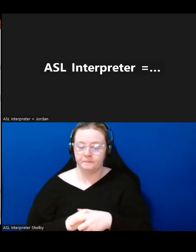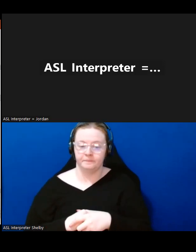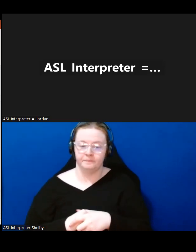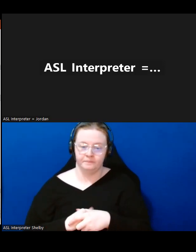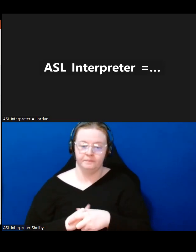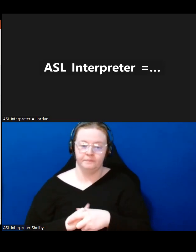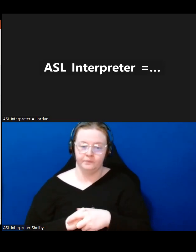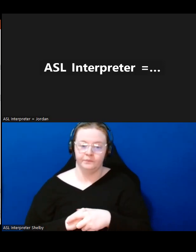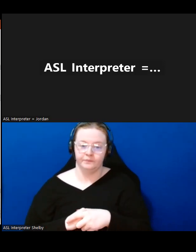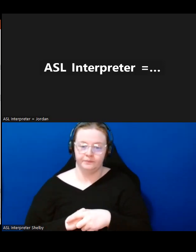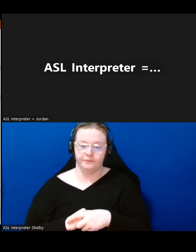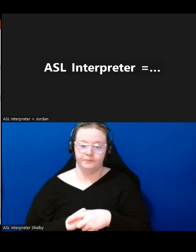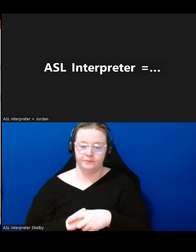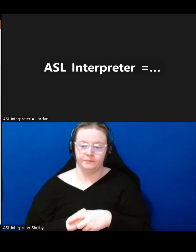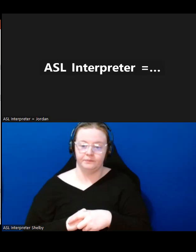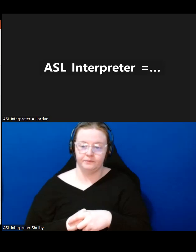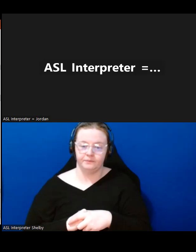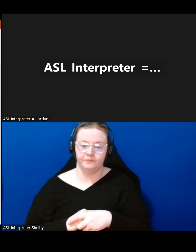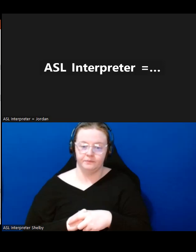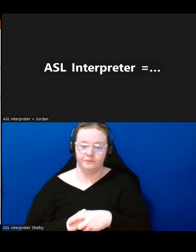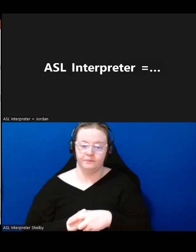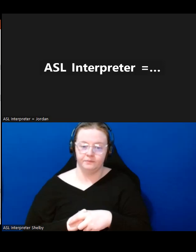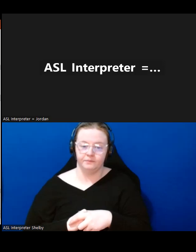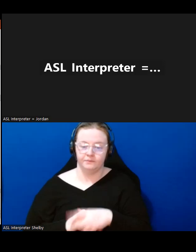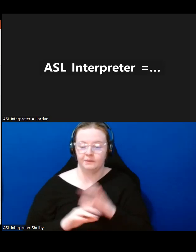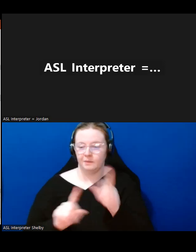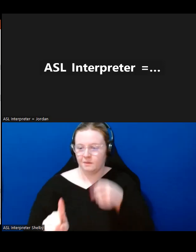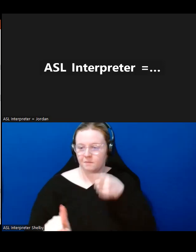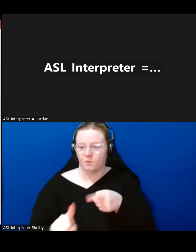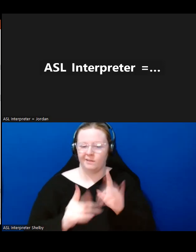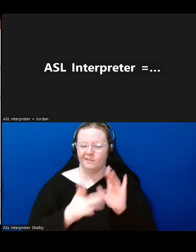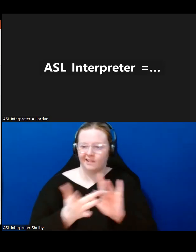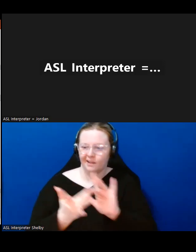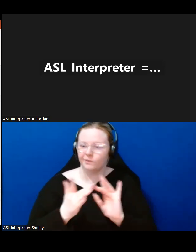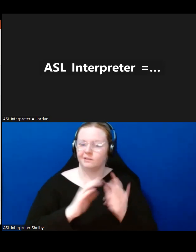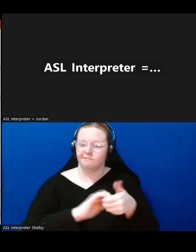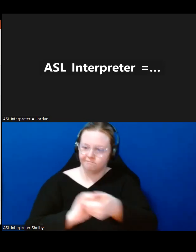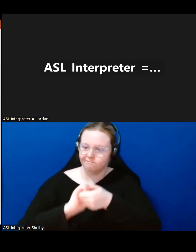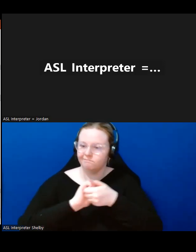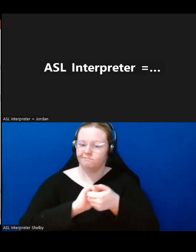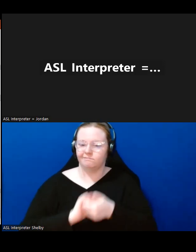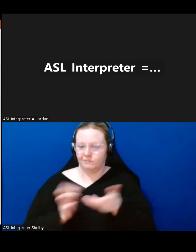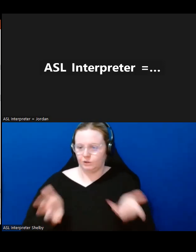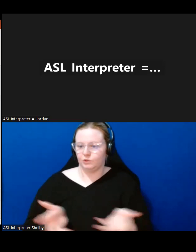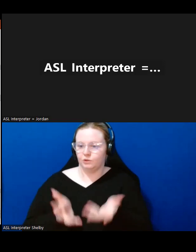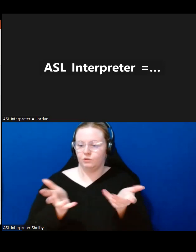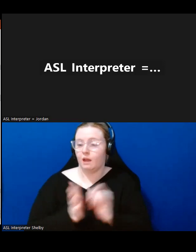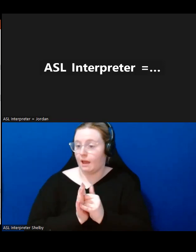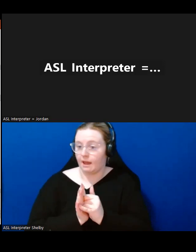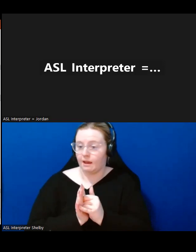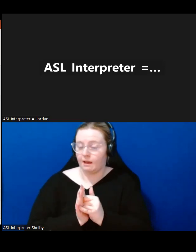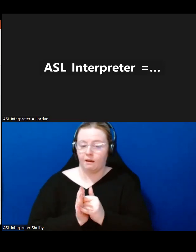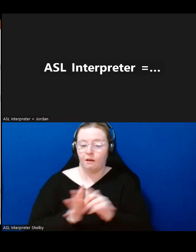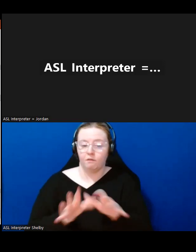Well, really, as I said, it's really about that networking and partnership piece. We do encourage that. And we do that by hosting events